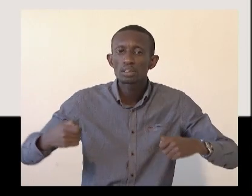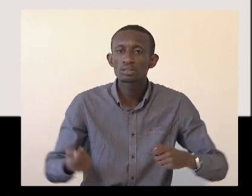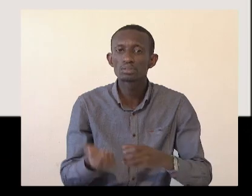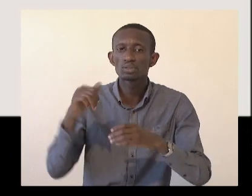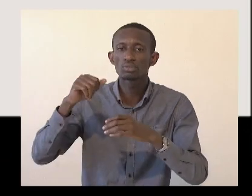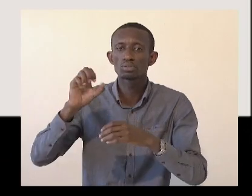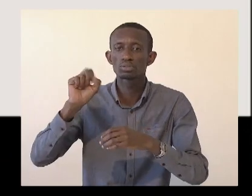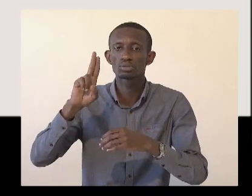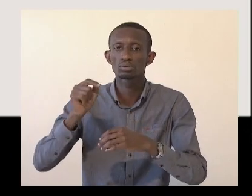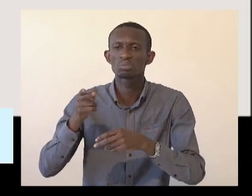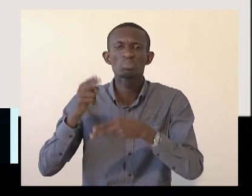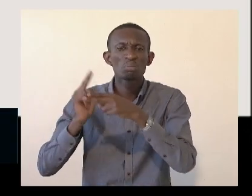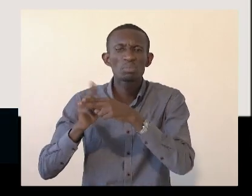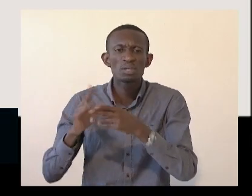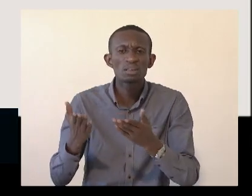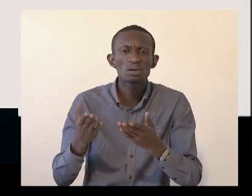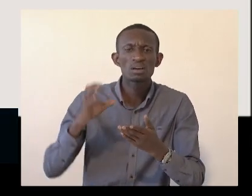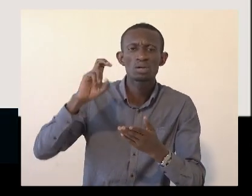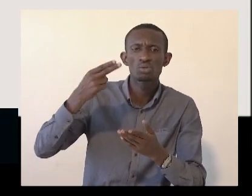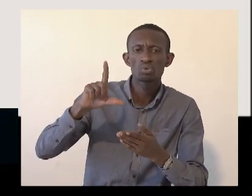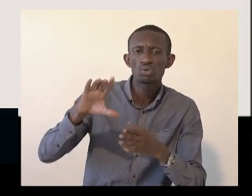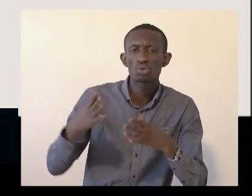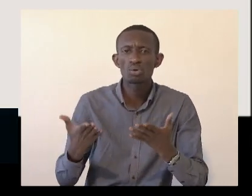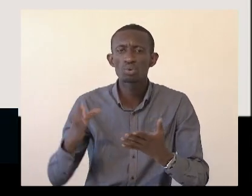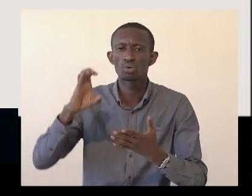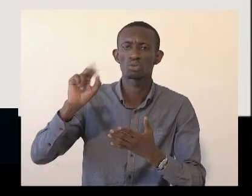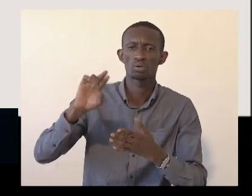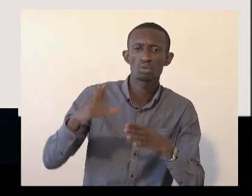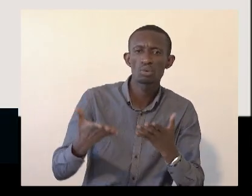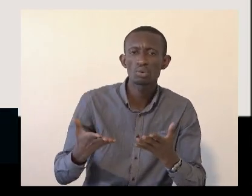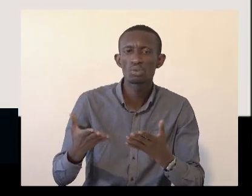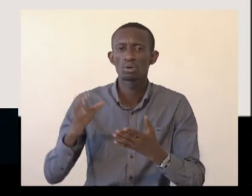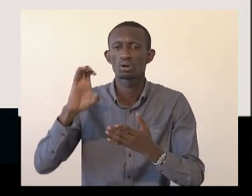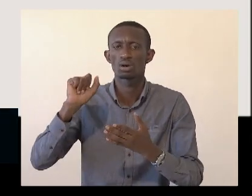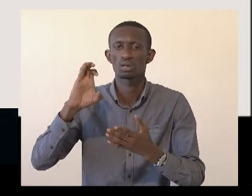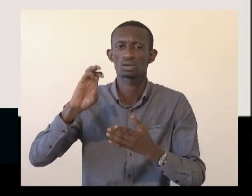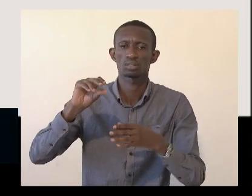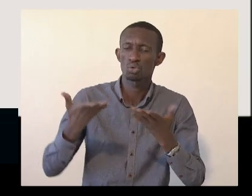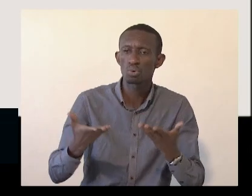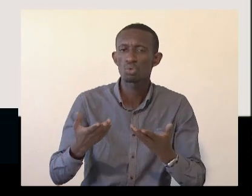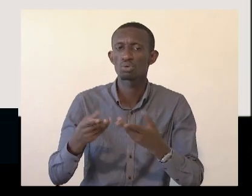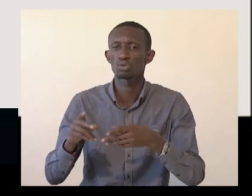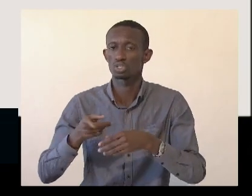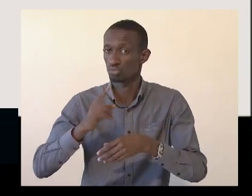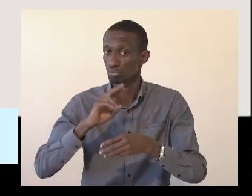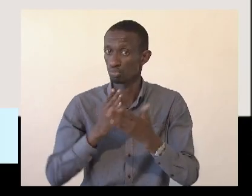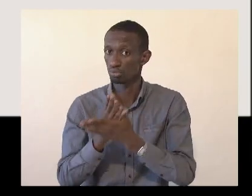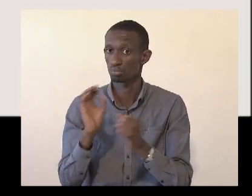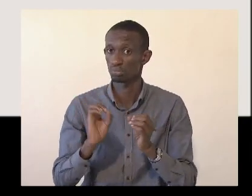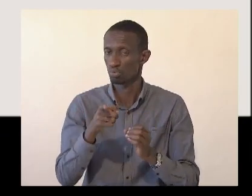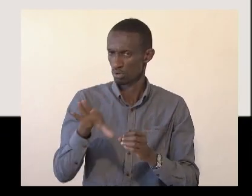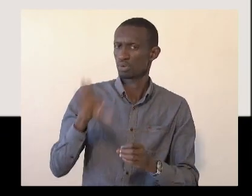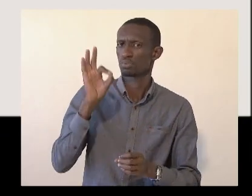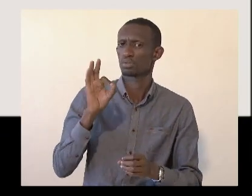called chlorides, carbonates, acetates, or there is no answer in the suggested answers? You will choose the